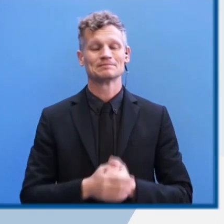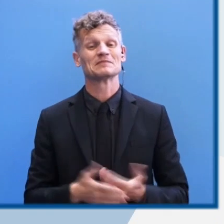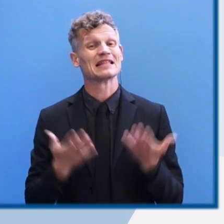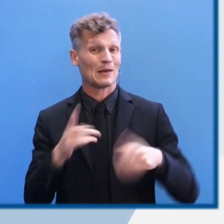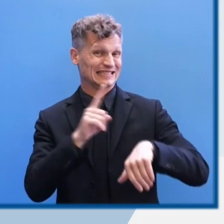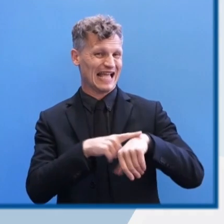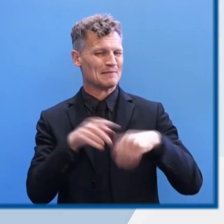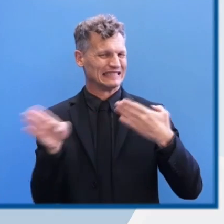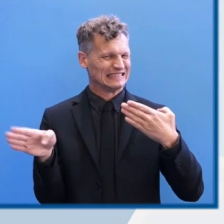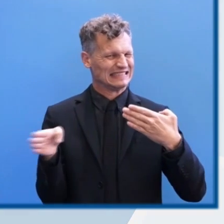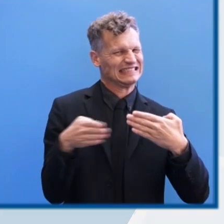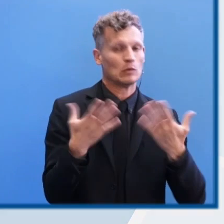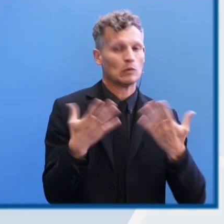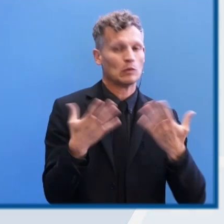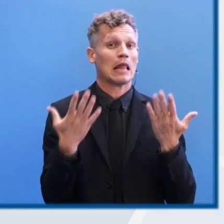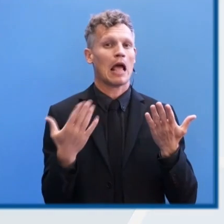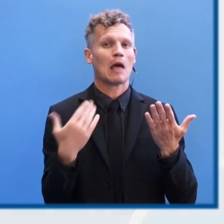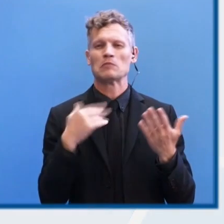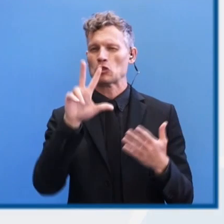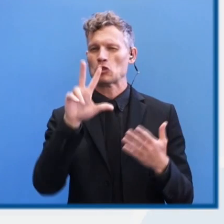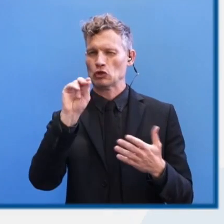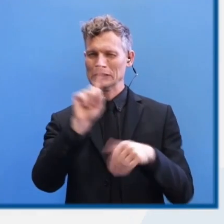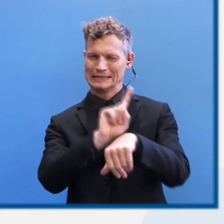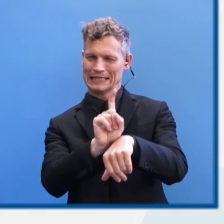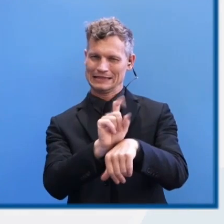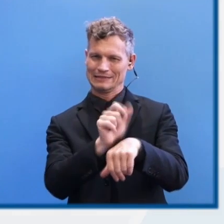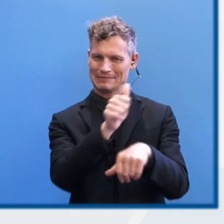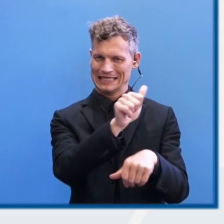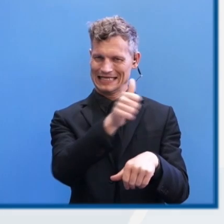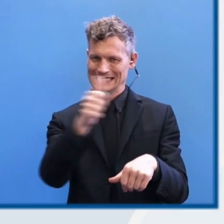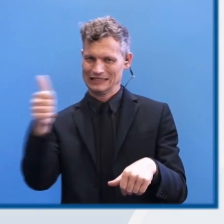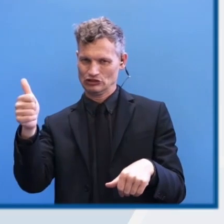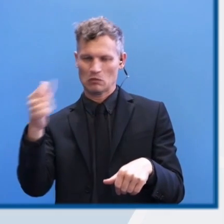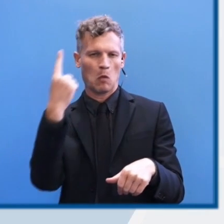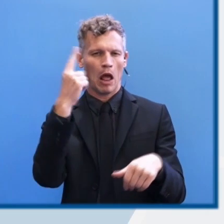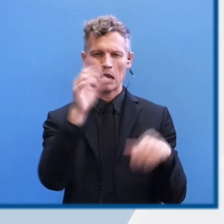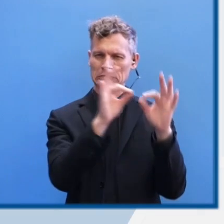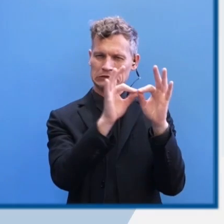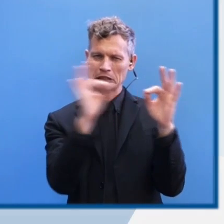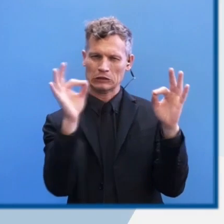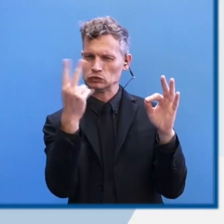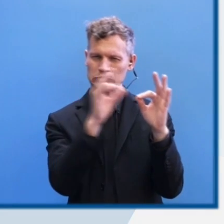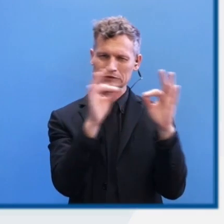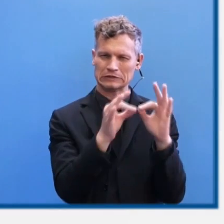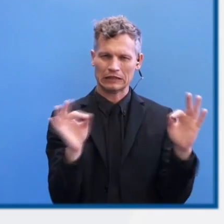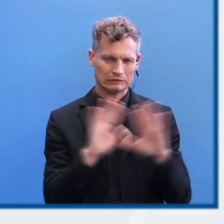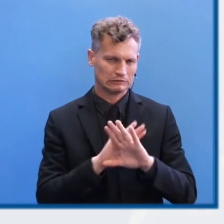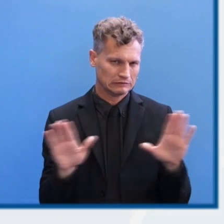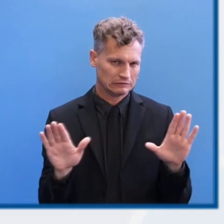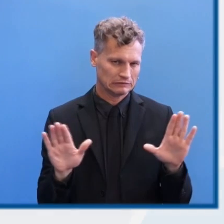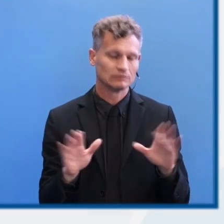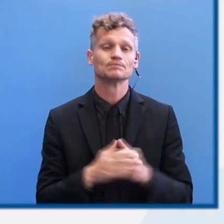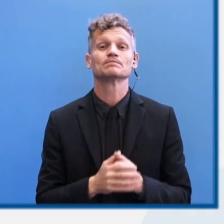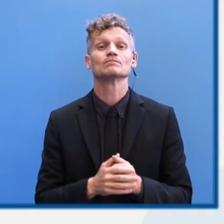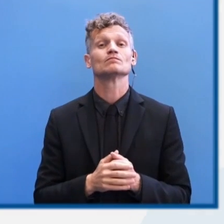going to give the panelists 30 seconds each, or maybe a sentence or 2 sentences at the most. And the